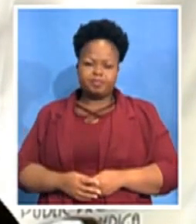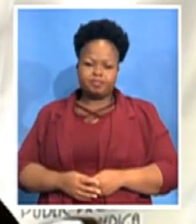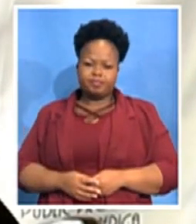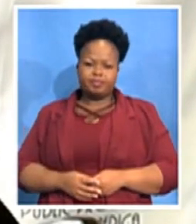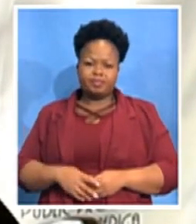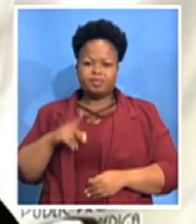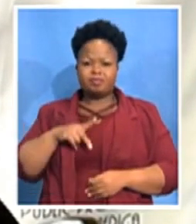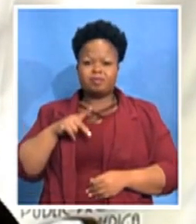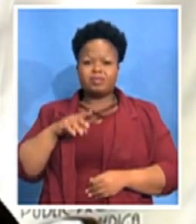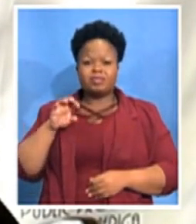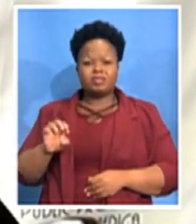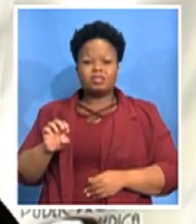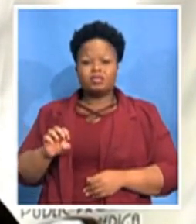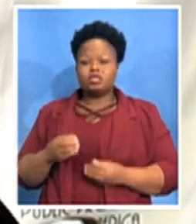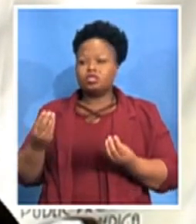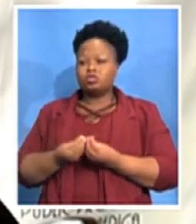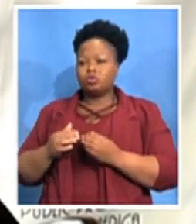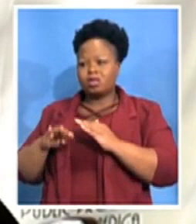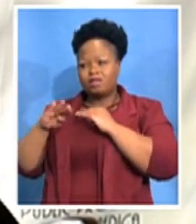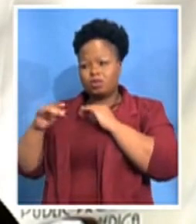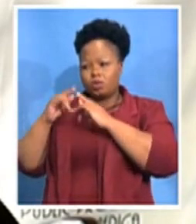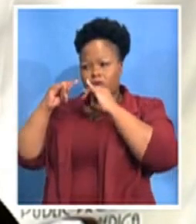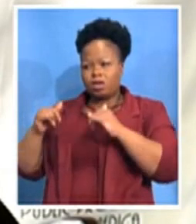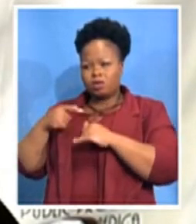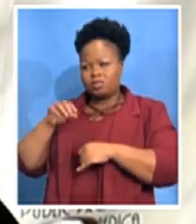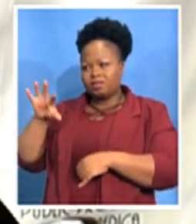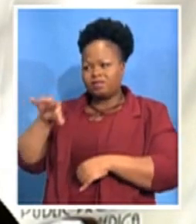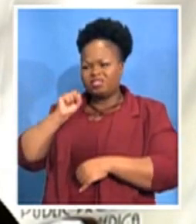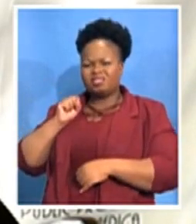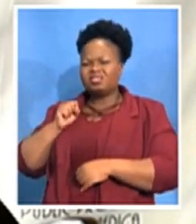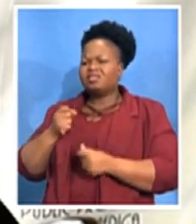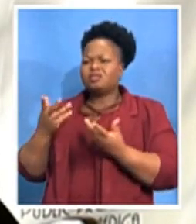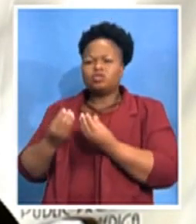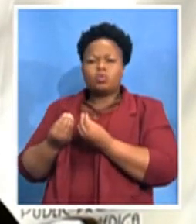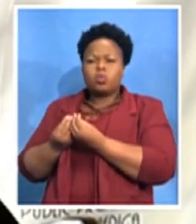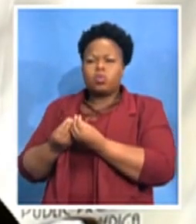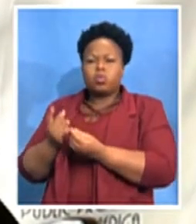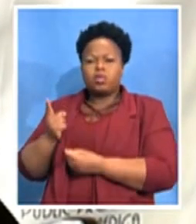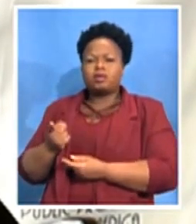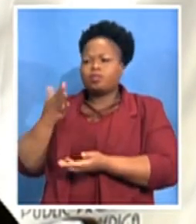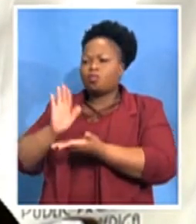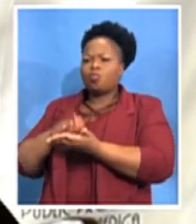where PPEs were collected were very low and ran out at some stage.